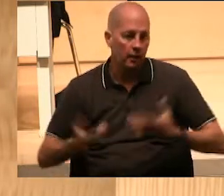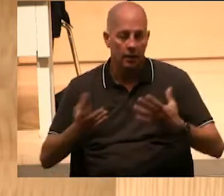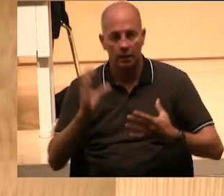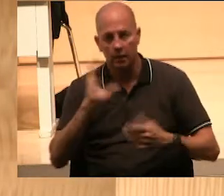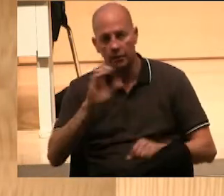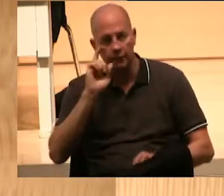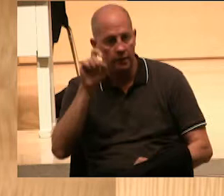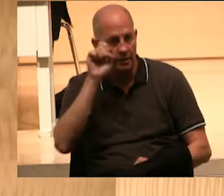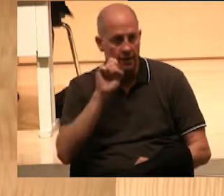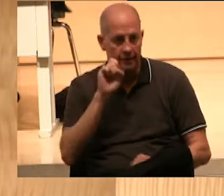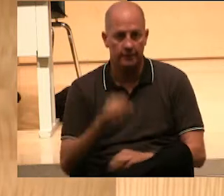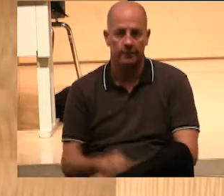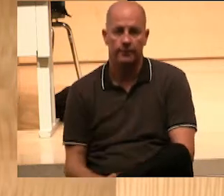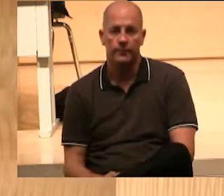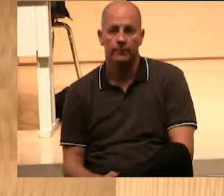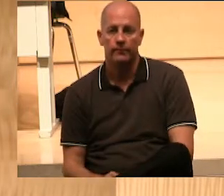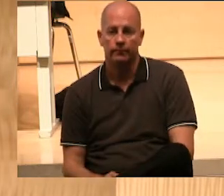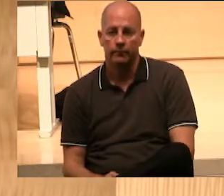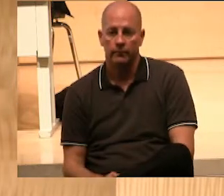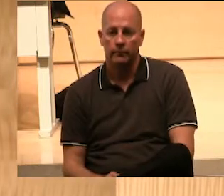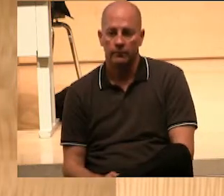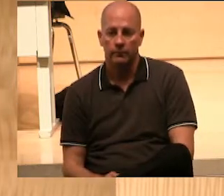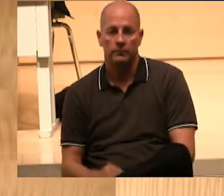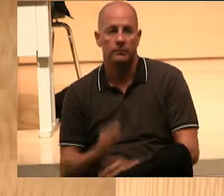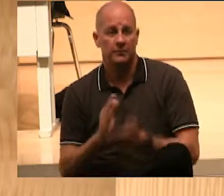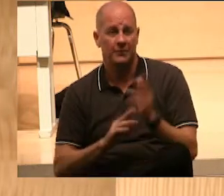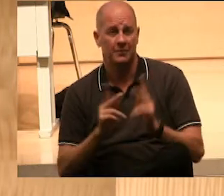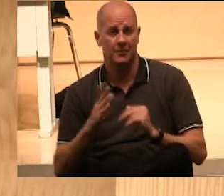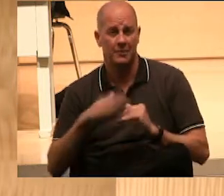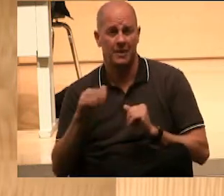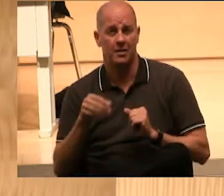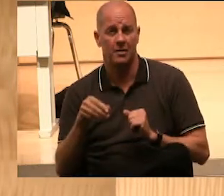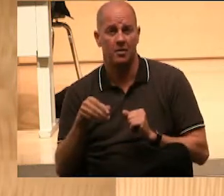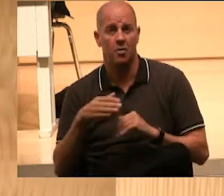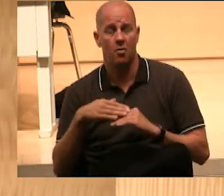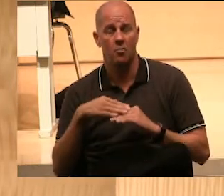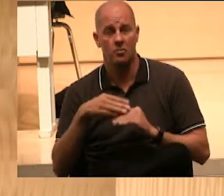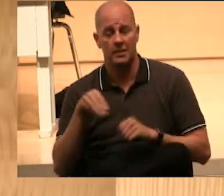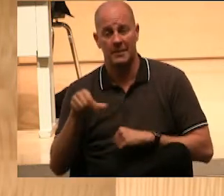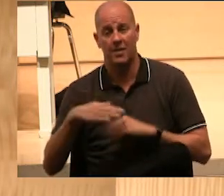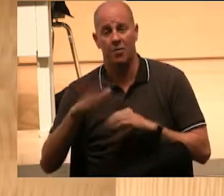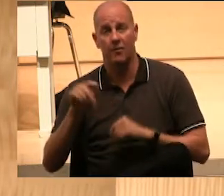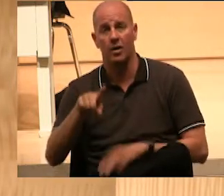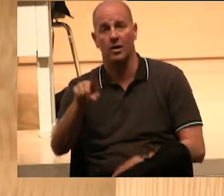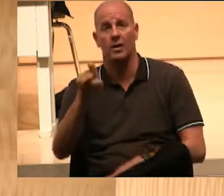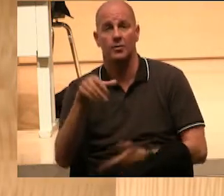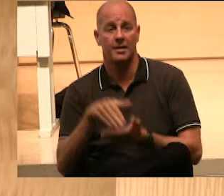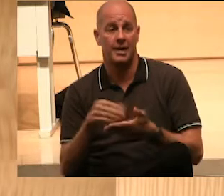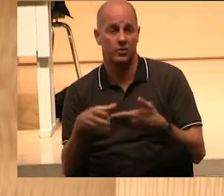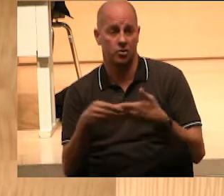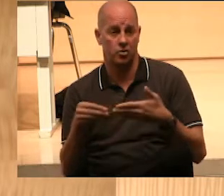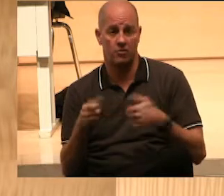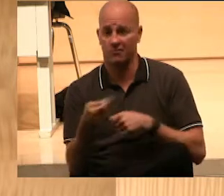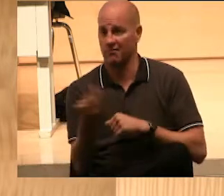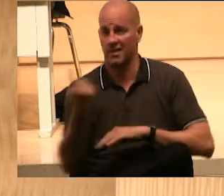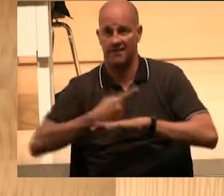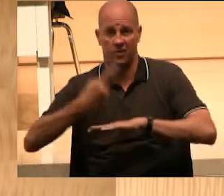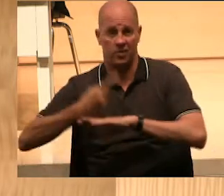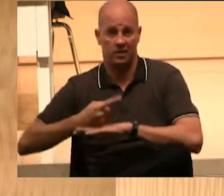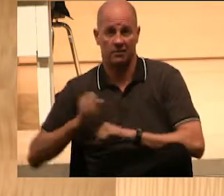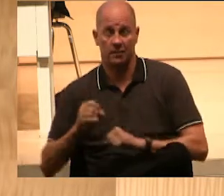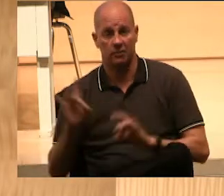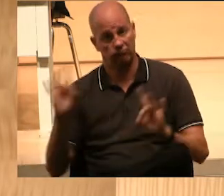I had a patient once who spent over $100,000 in a few days. It can be really severe.